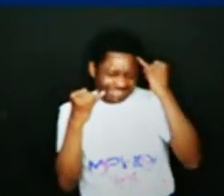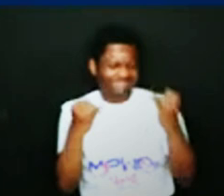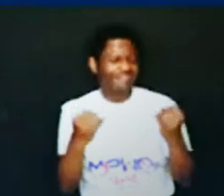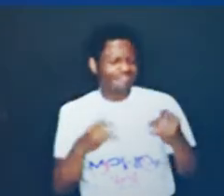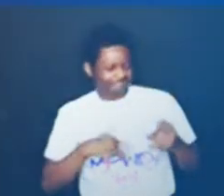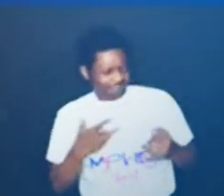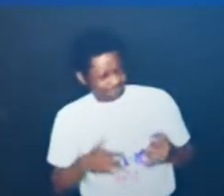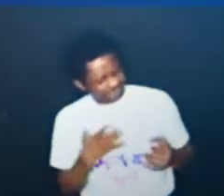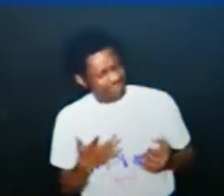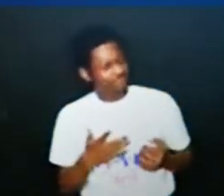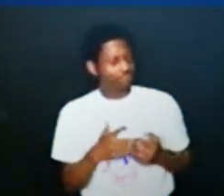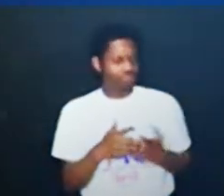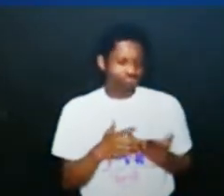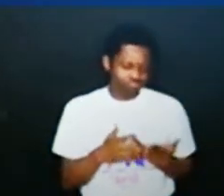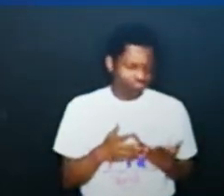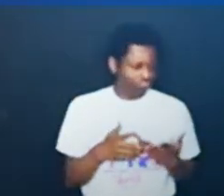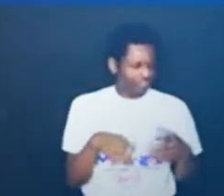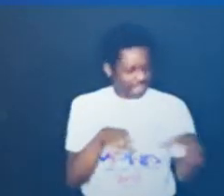are